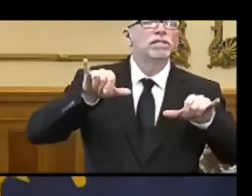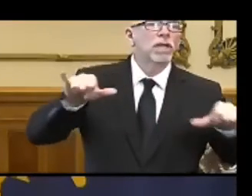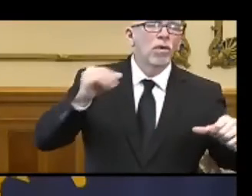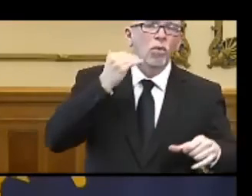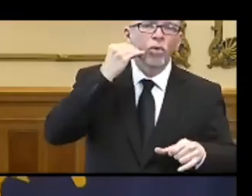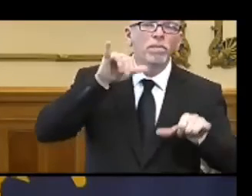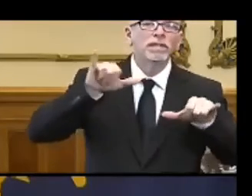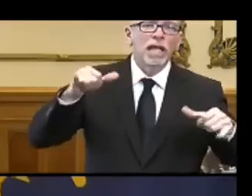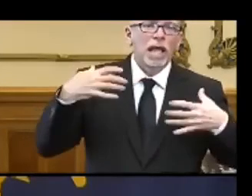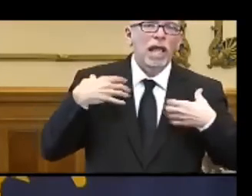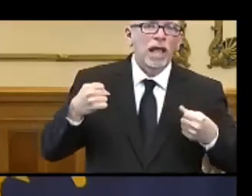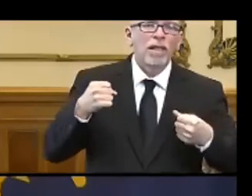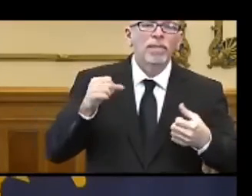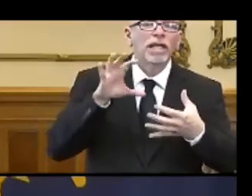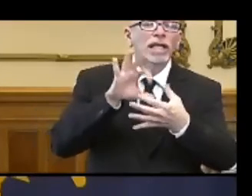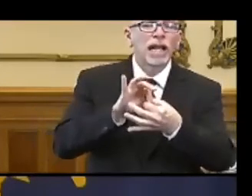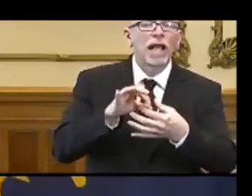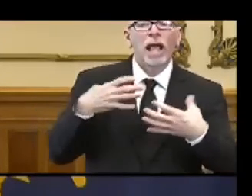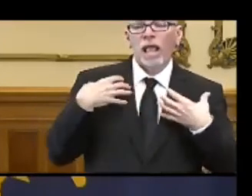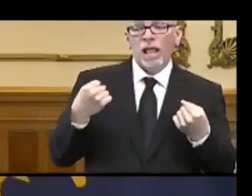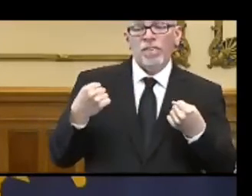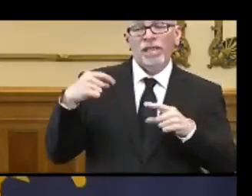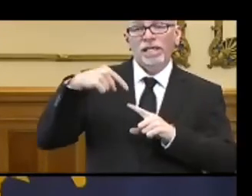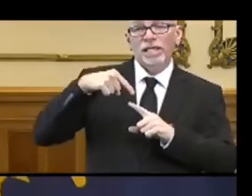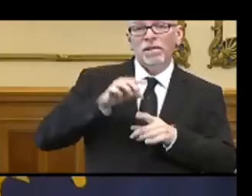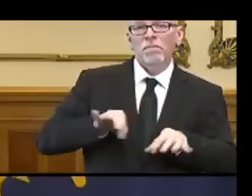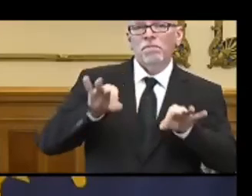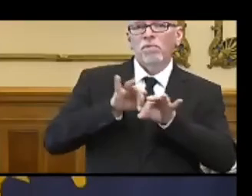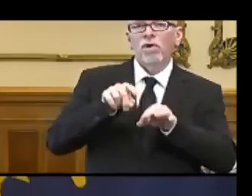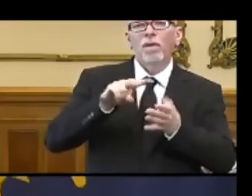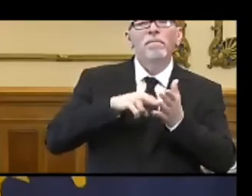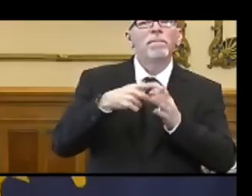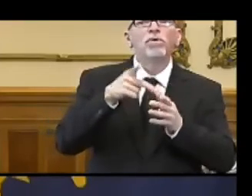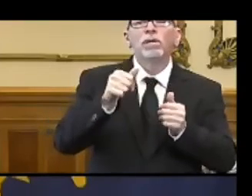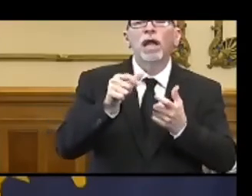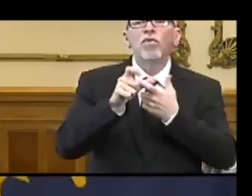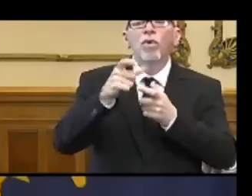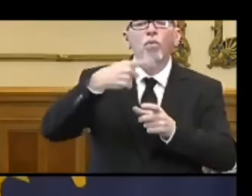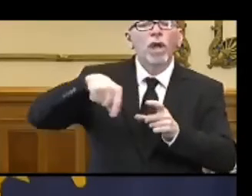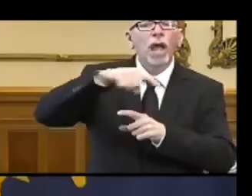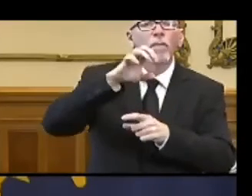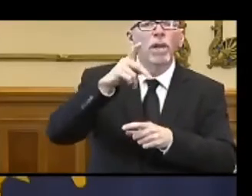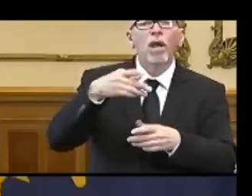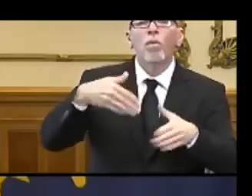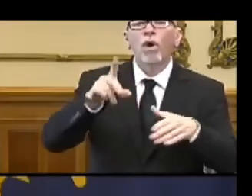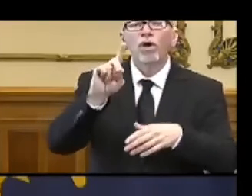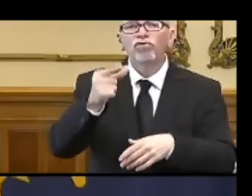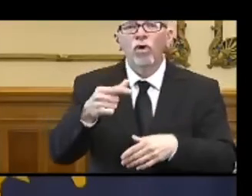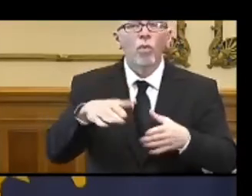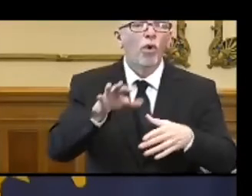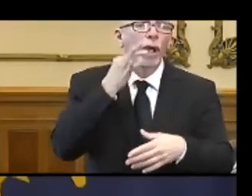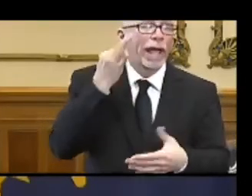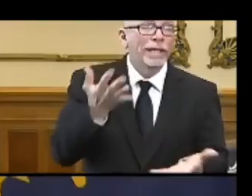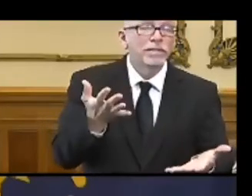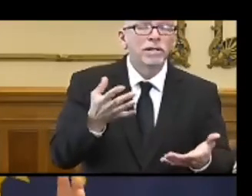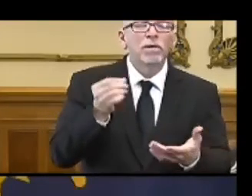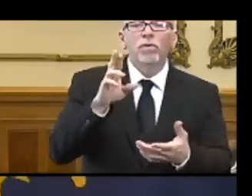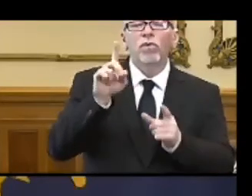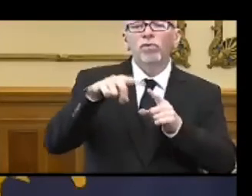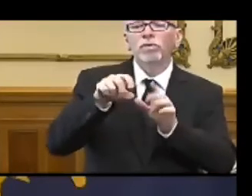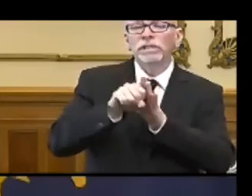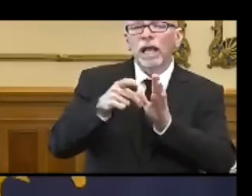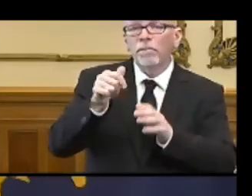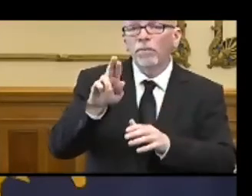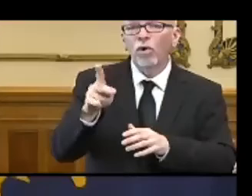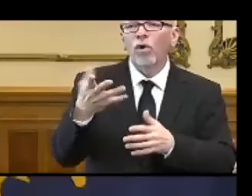and stay connected, and that stay healthy part is running around the block or walking your dog or cat or going to a state park